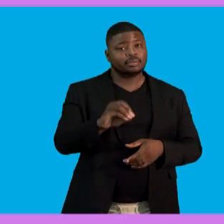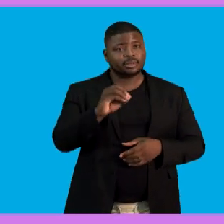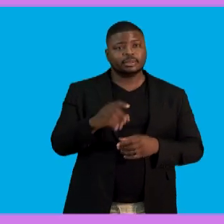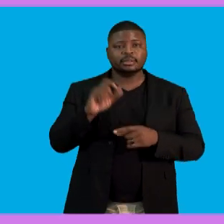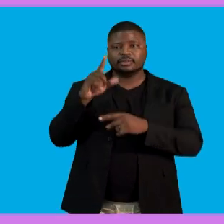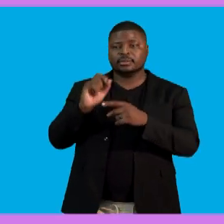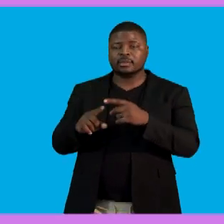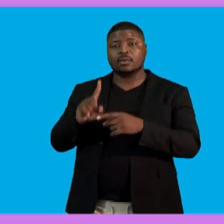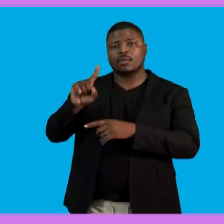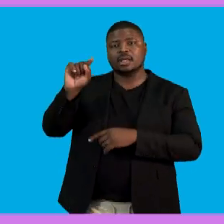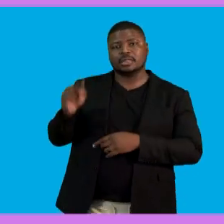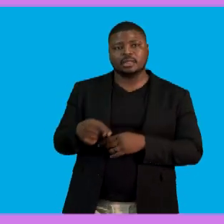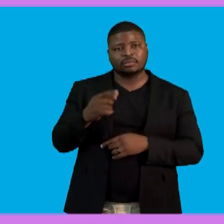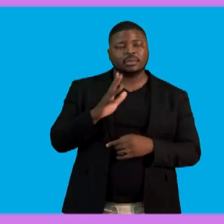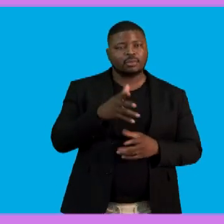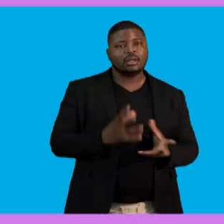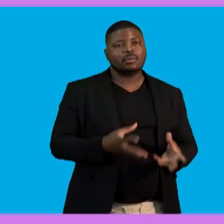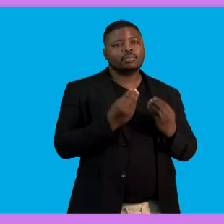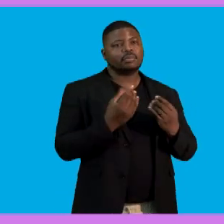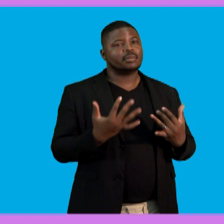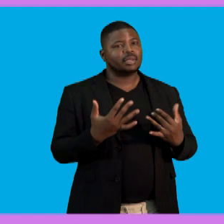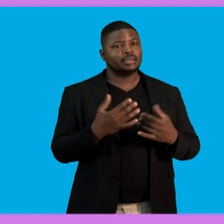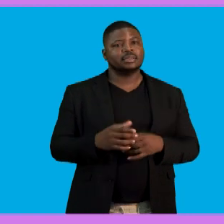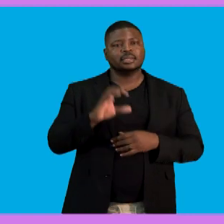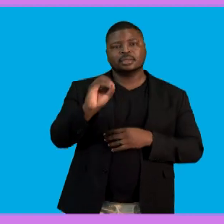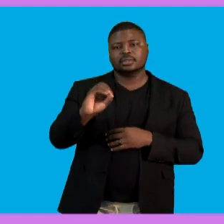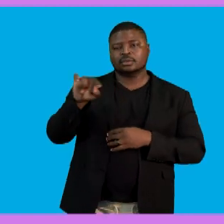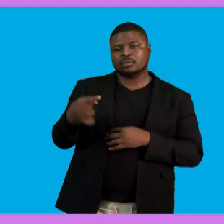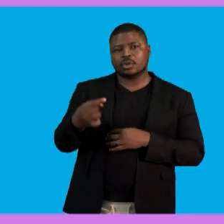370 divided by 1,000, it gives us